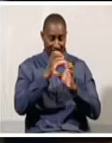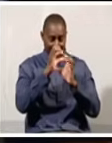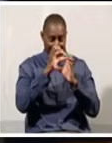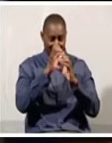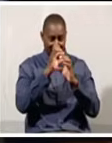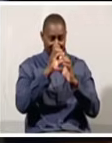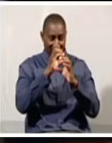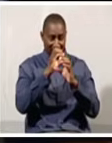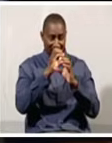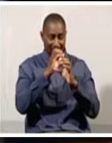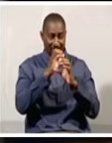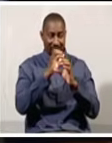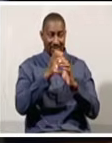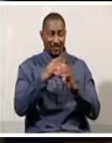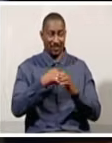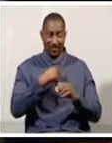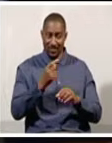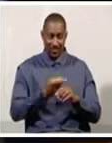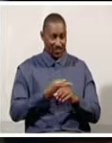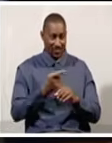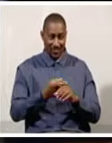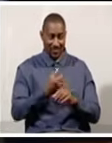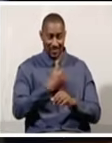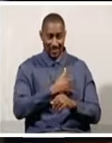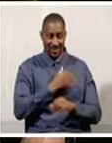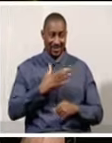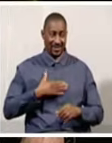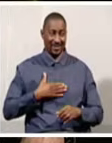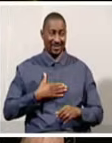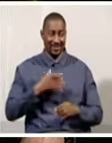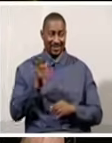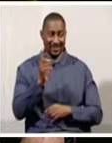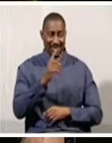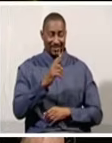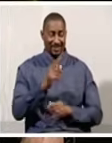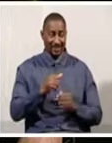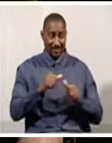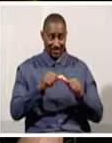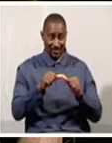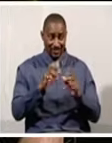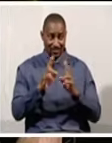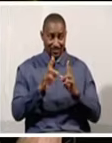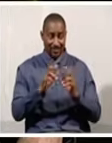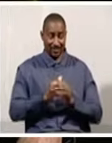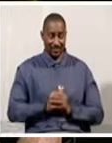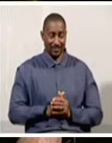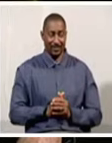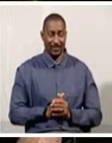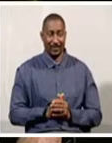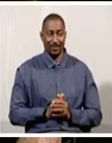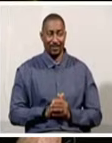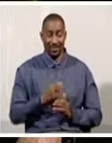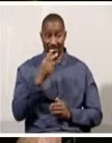I am living it every day. There's something I quickly want to play in as we continue with the conversation. Take a look at this. Oh, okay.